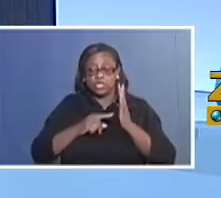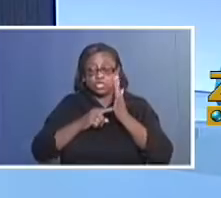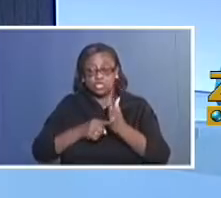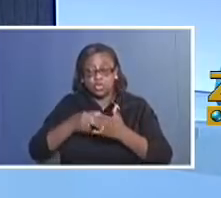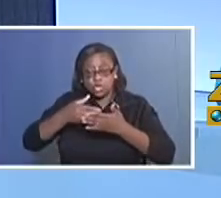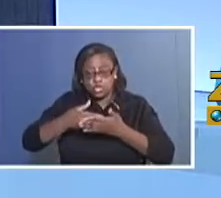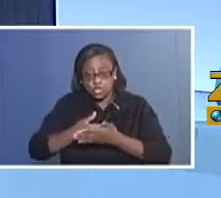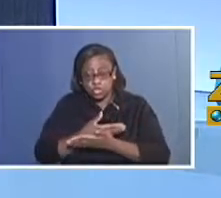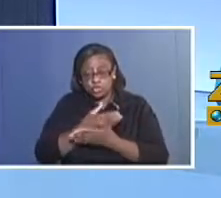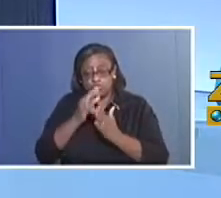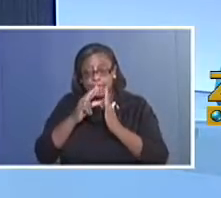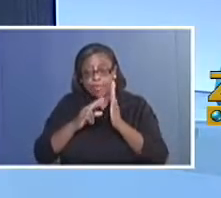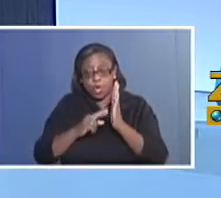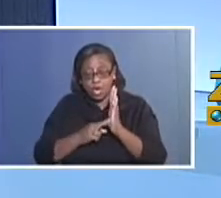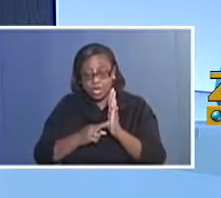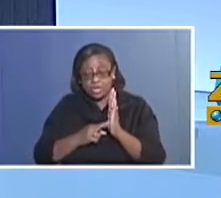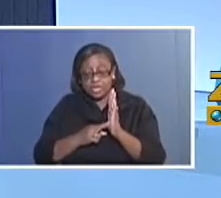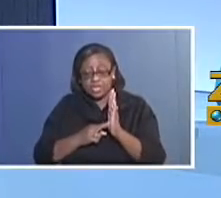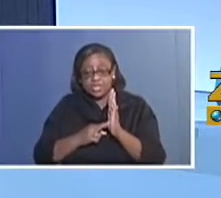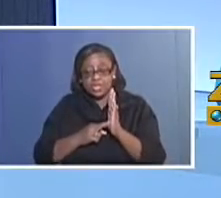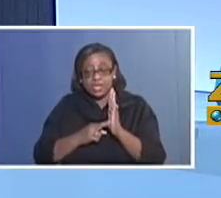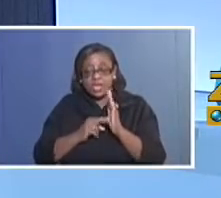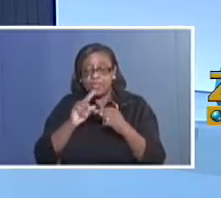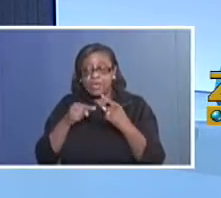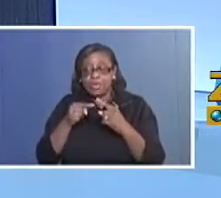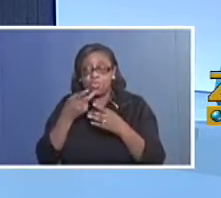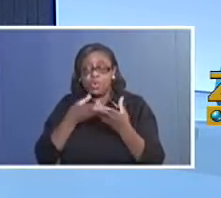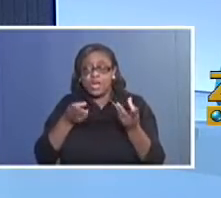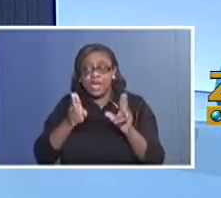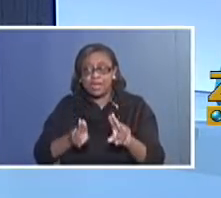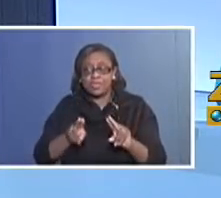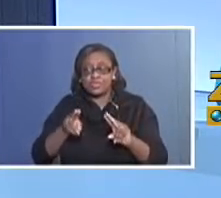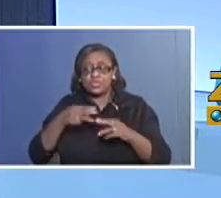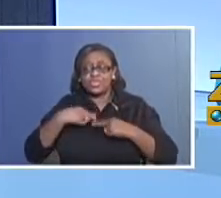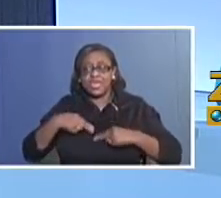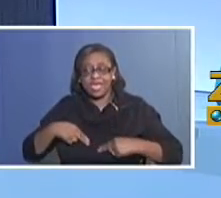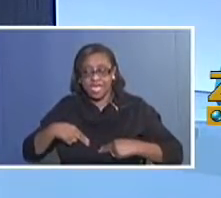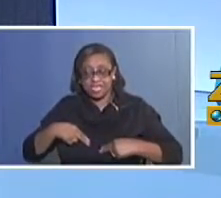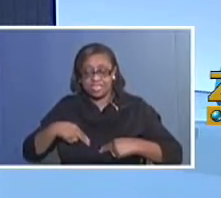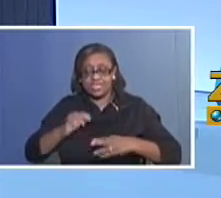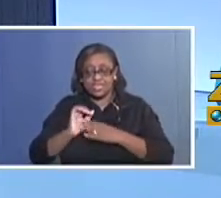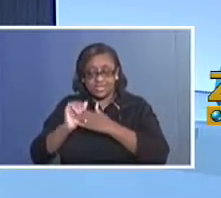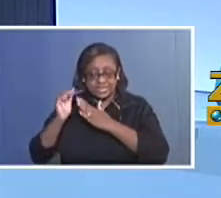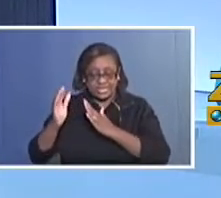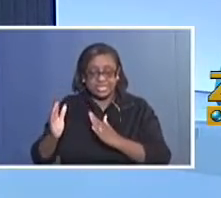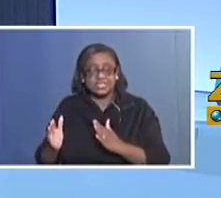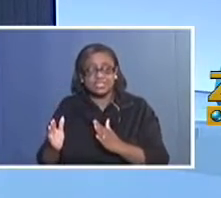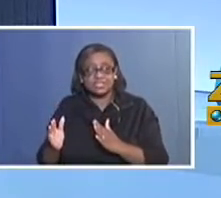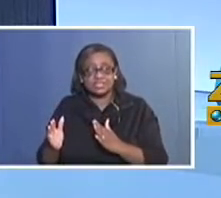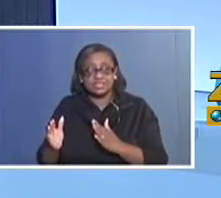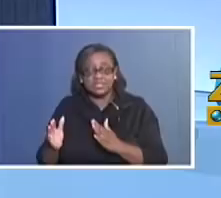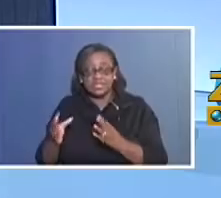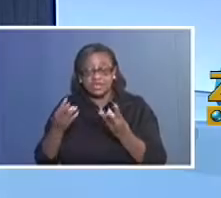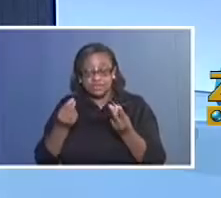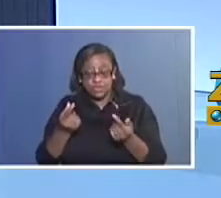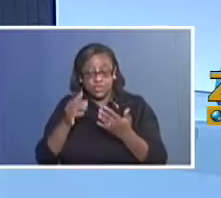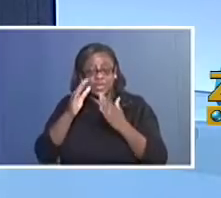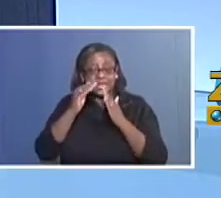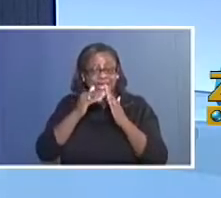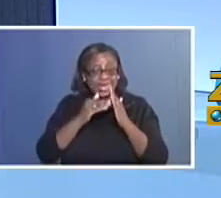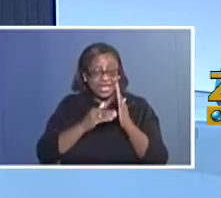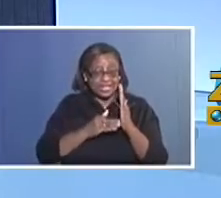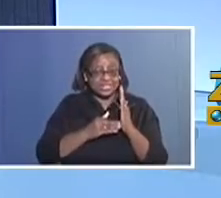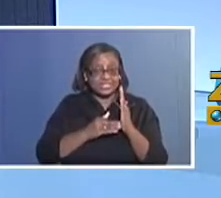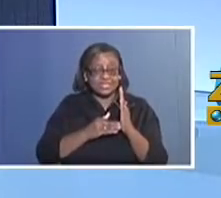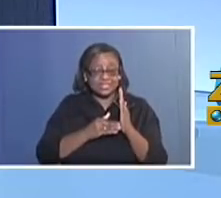that describes the challenges frontline workers face and policies to help protect them. A few lessons and key